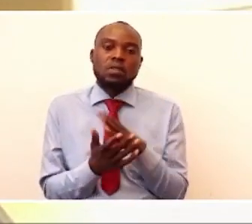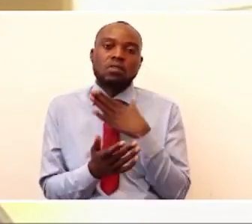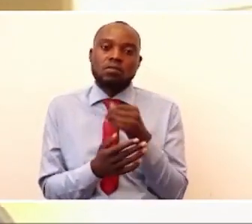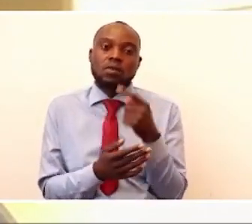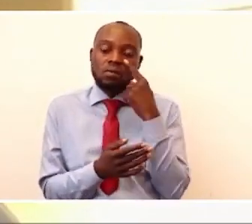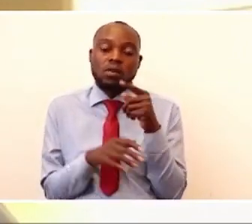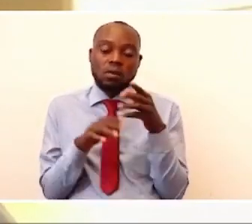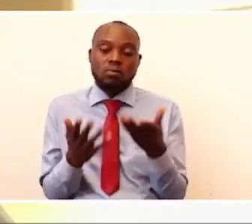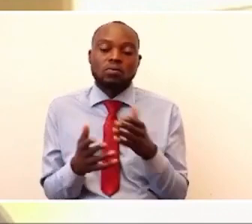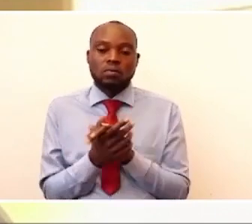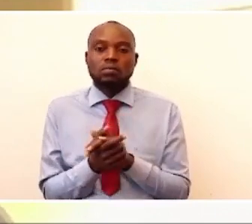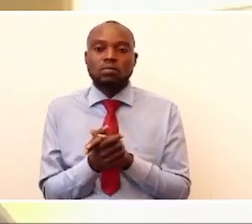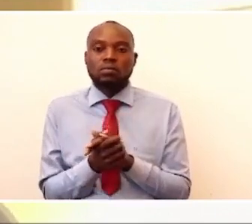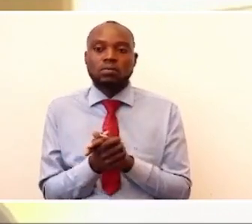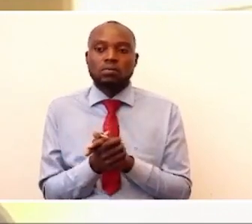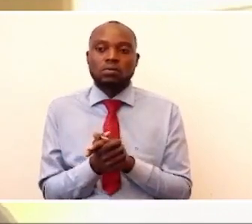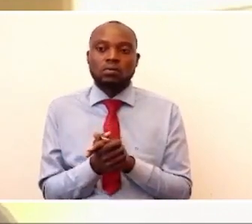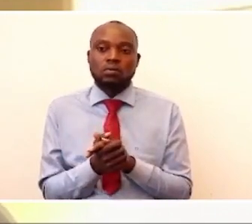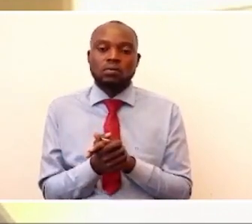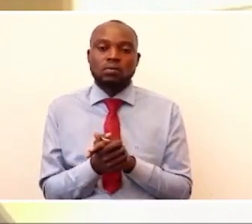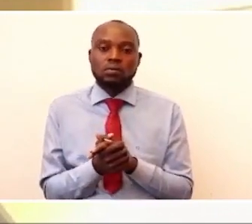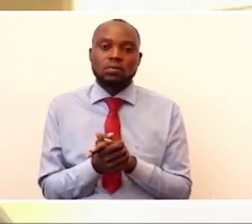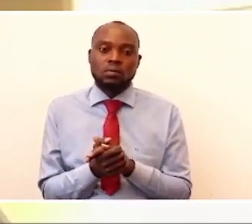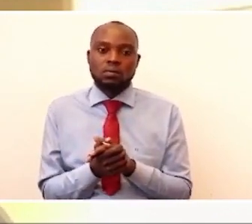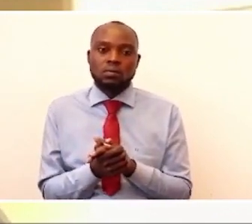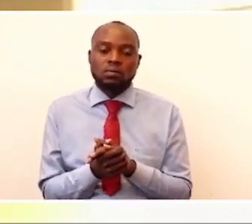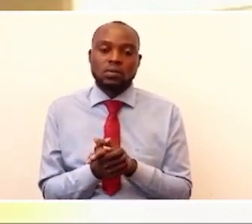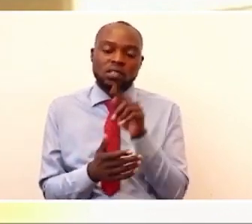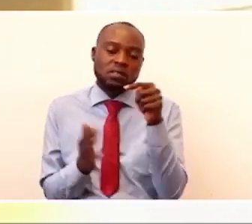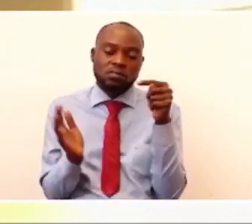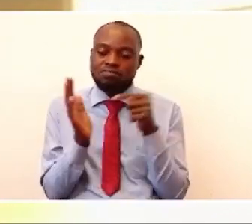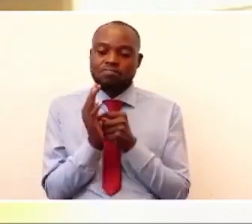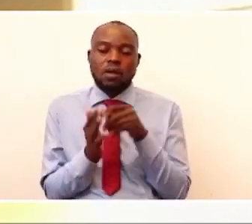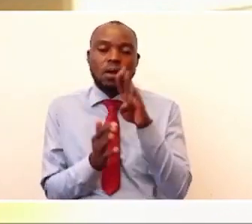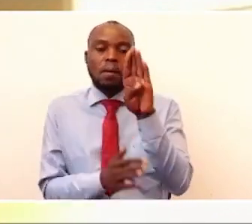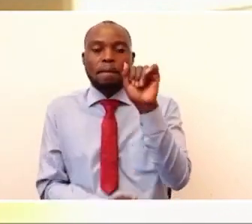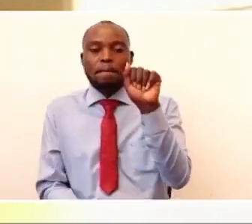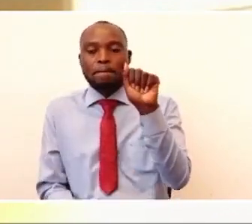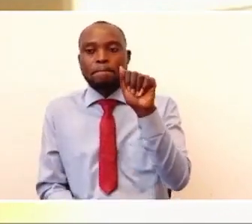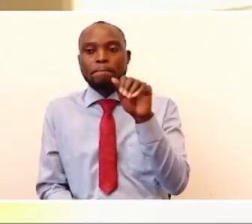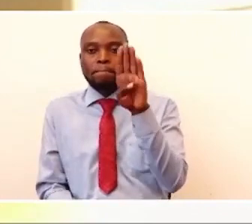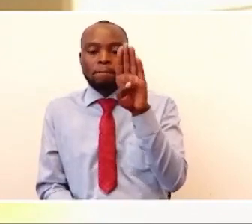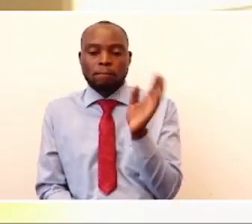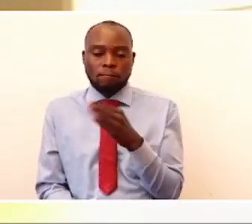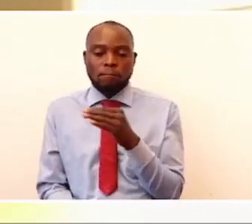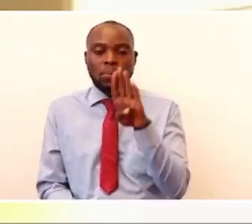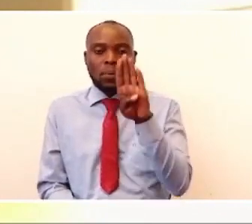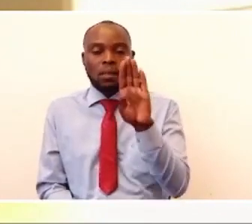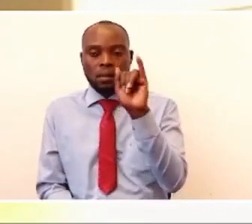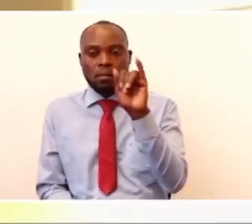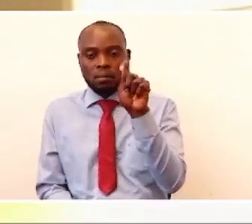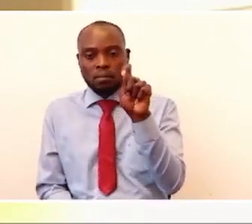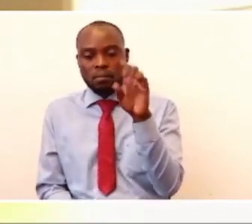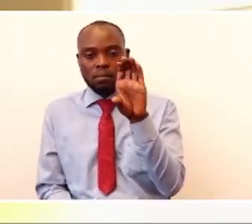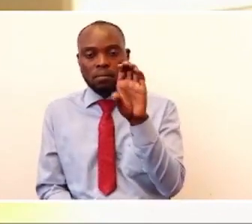that it's not just CBDCs versus, say, Bitcoin. There is a broad spectrum of